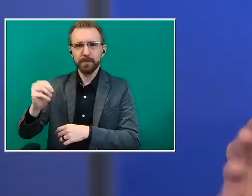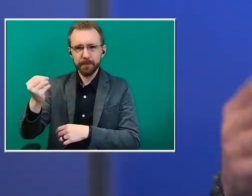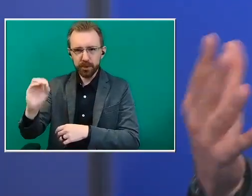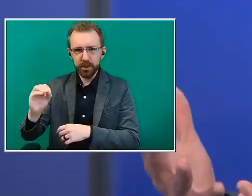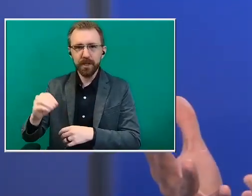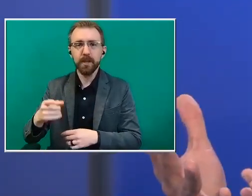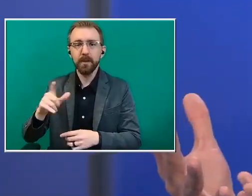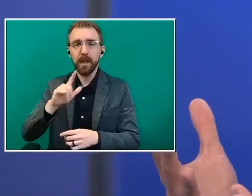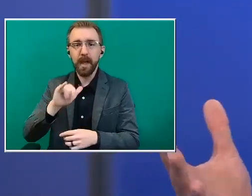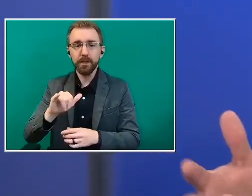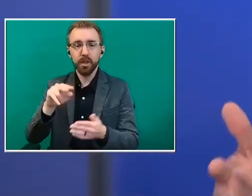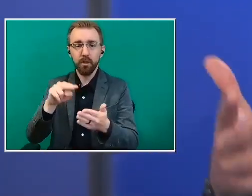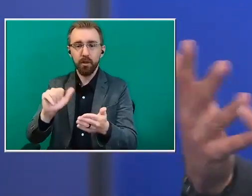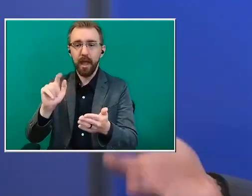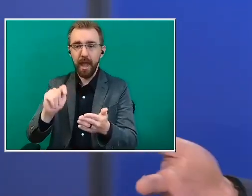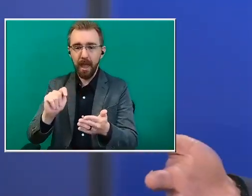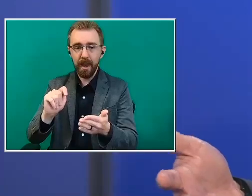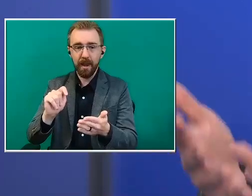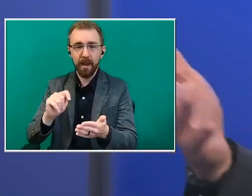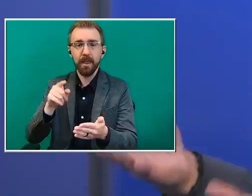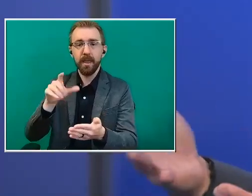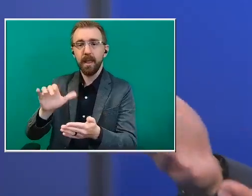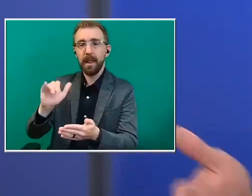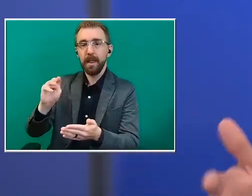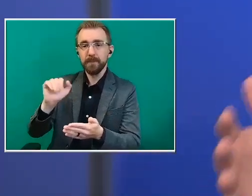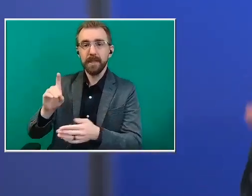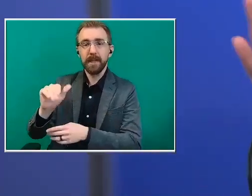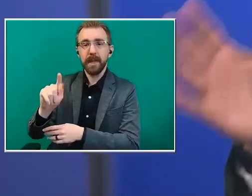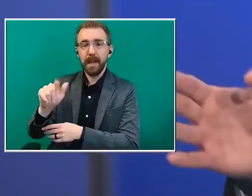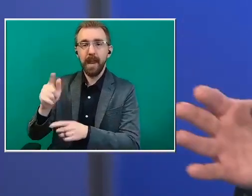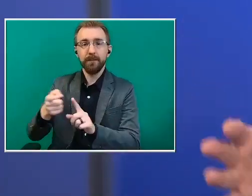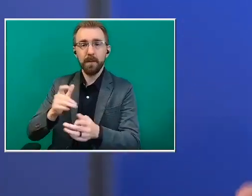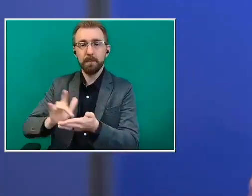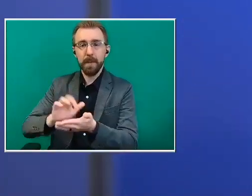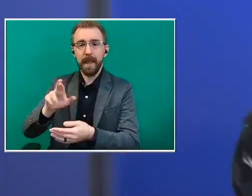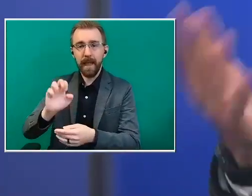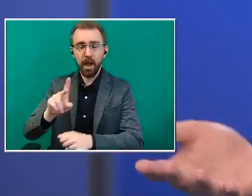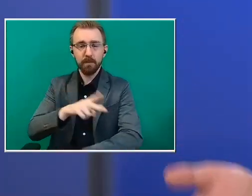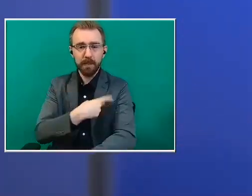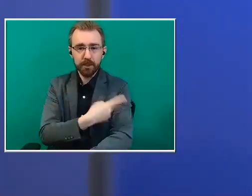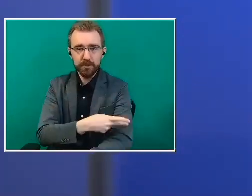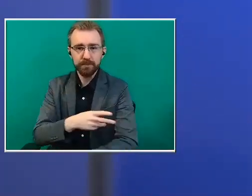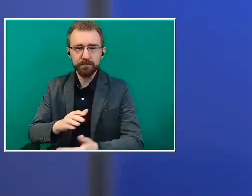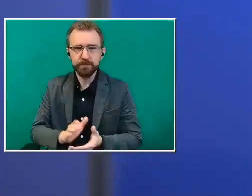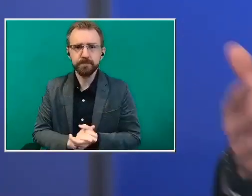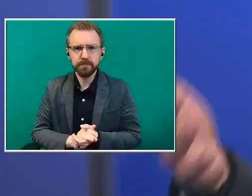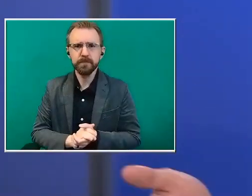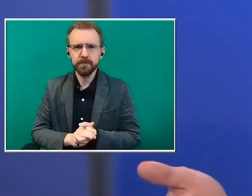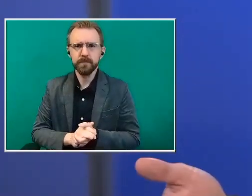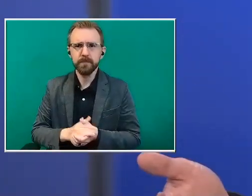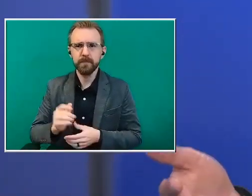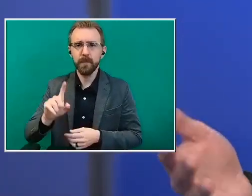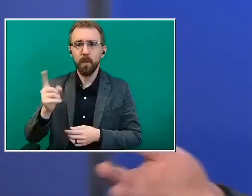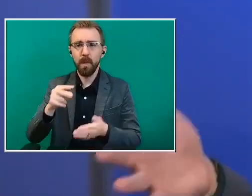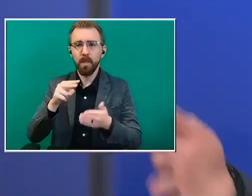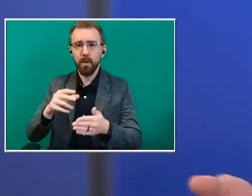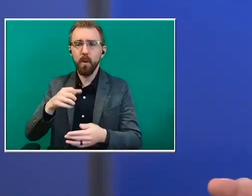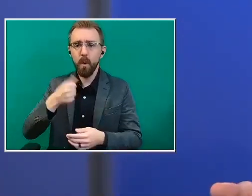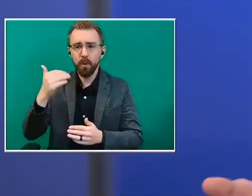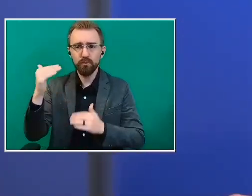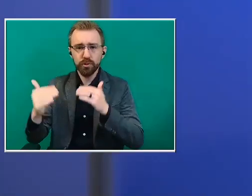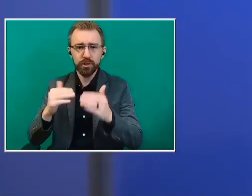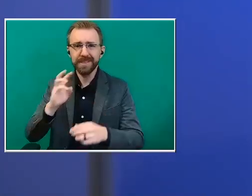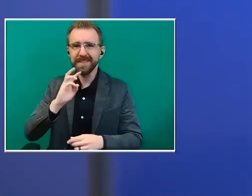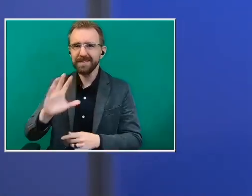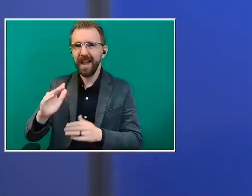at claims data from Medicare patients. So in this study, we only looked at older adults, 65 and older, that were